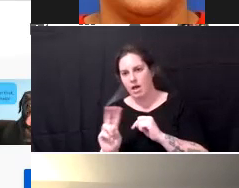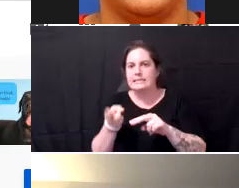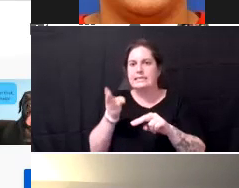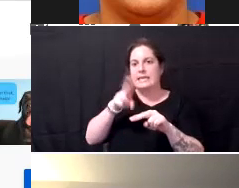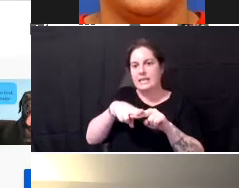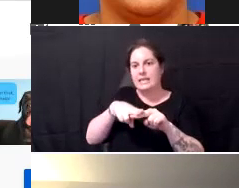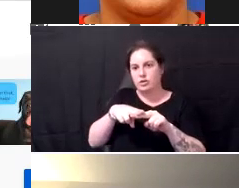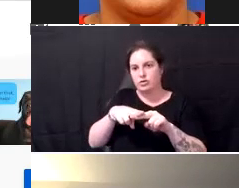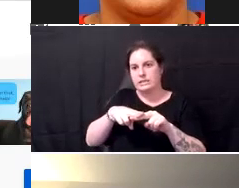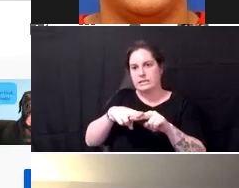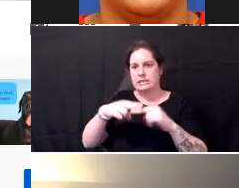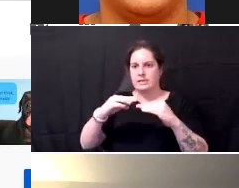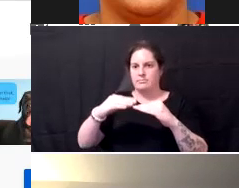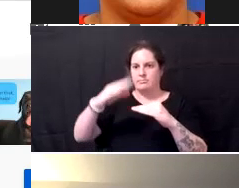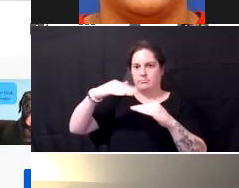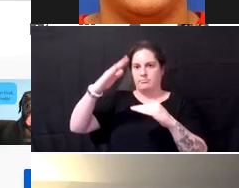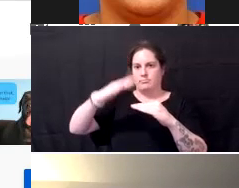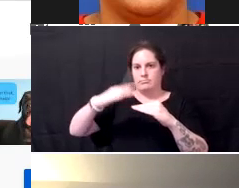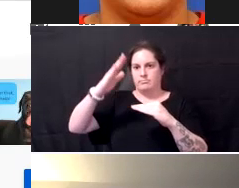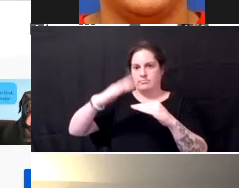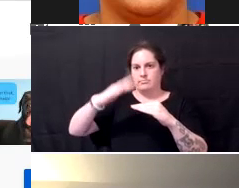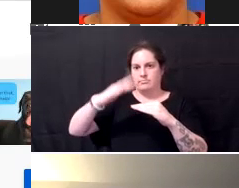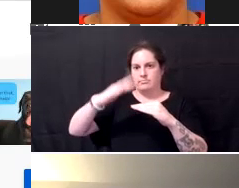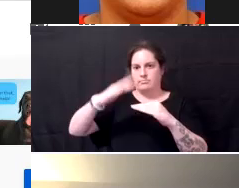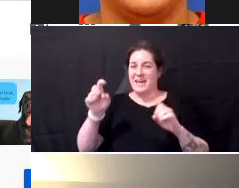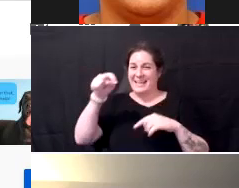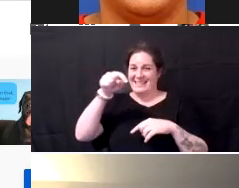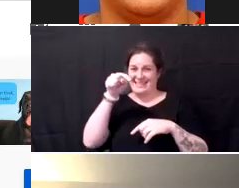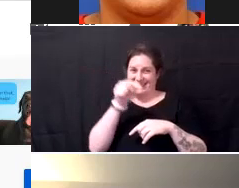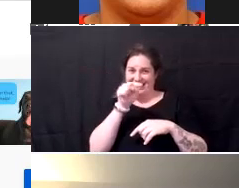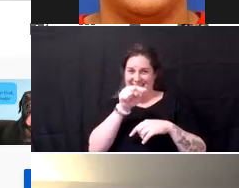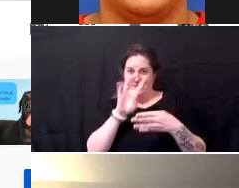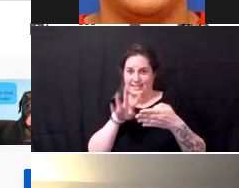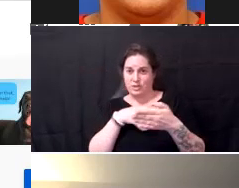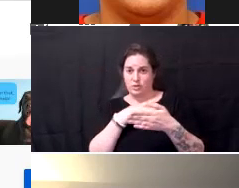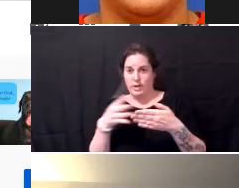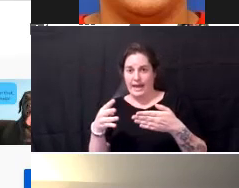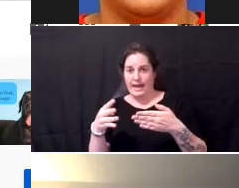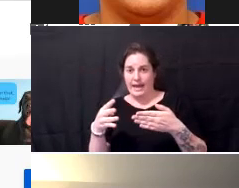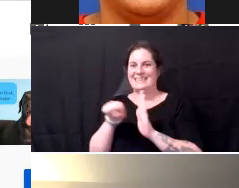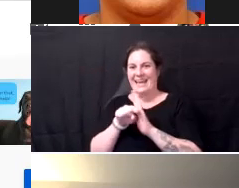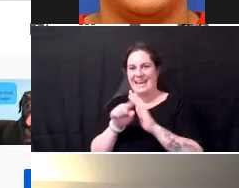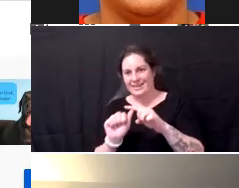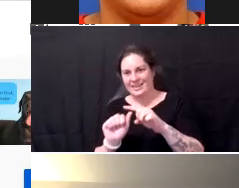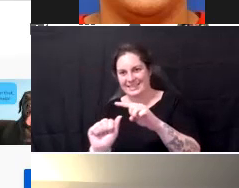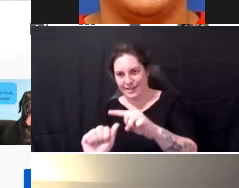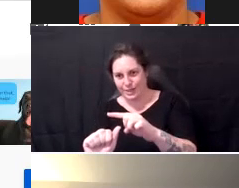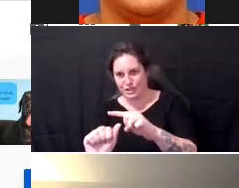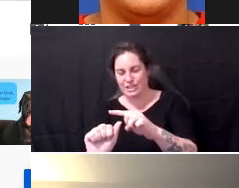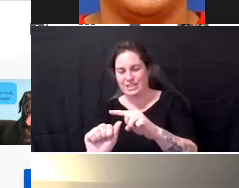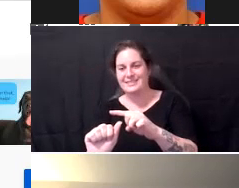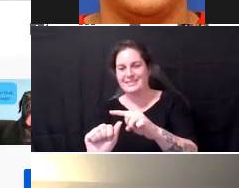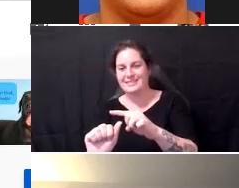side of the graph, right? But in this case, you have a negative acceleration. And I said, what? Negative